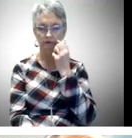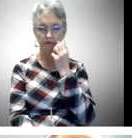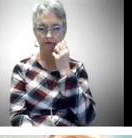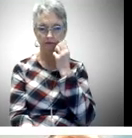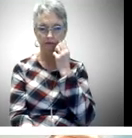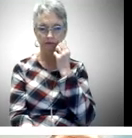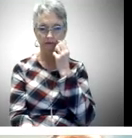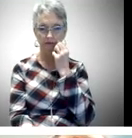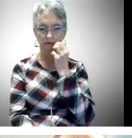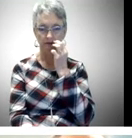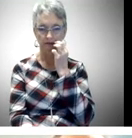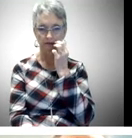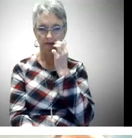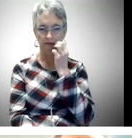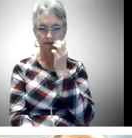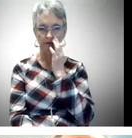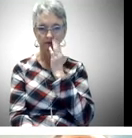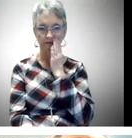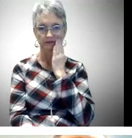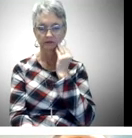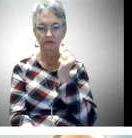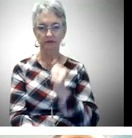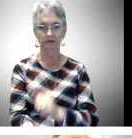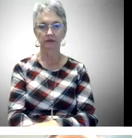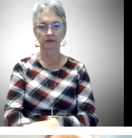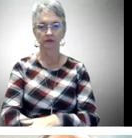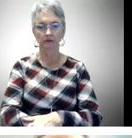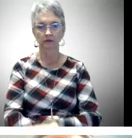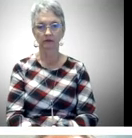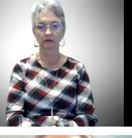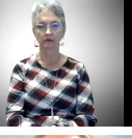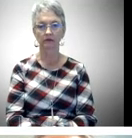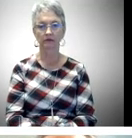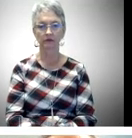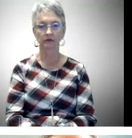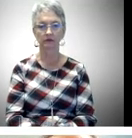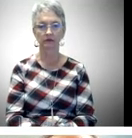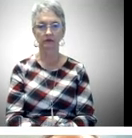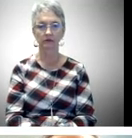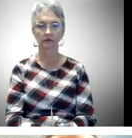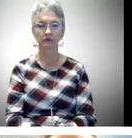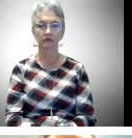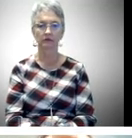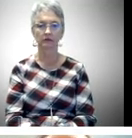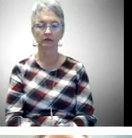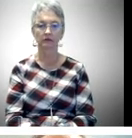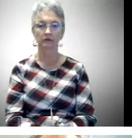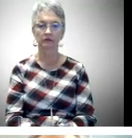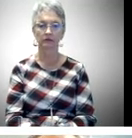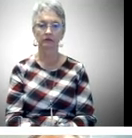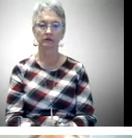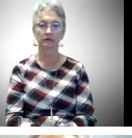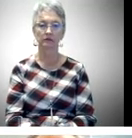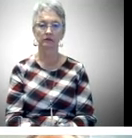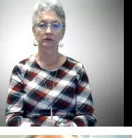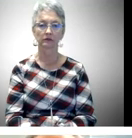and just talk about the procedure. And so even though they're not providing them information, the doctor has to do that. They're educating the